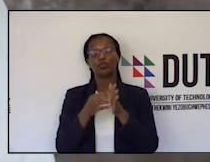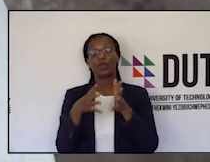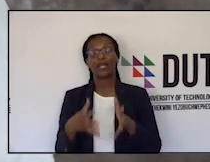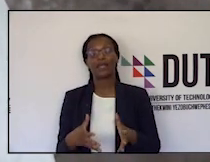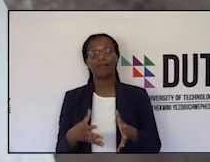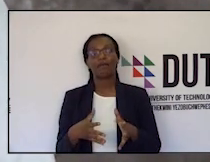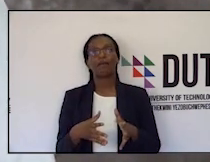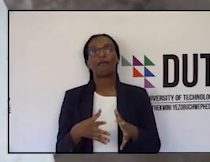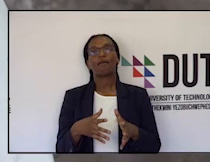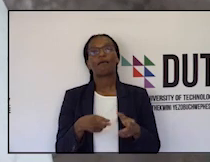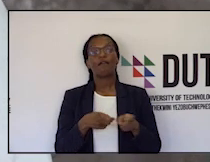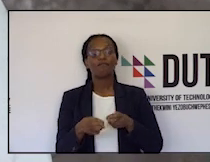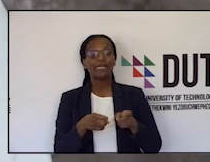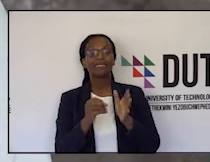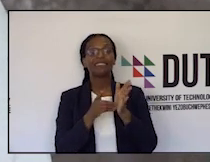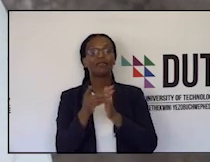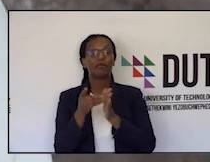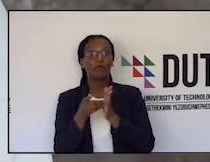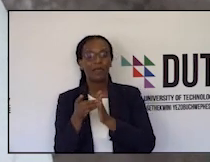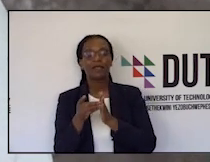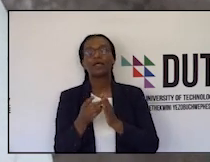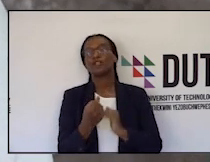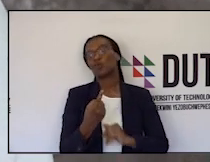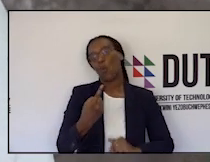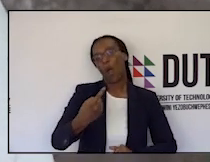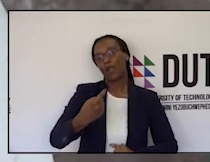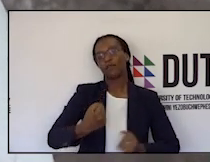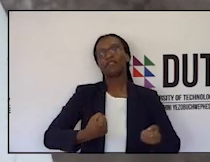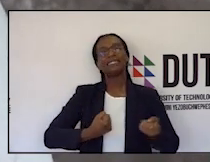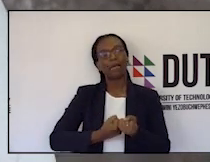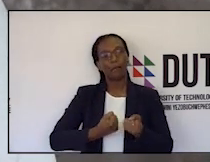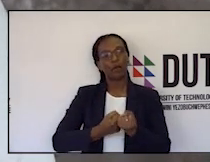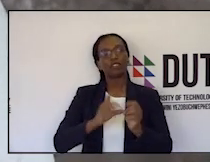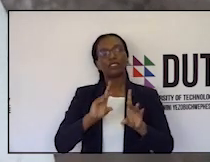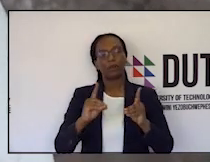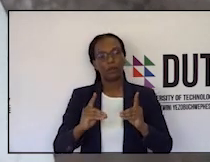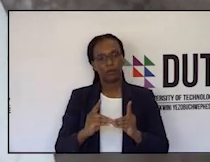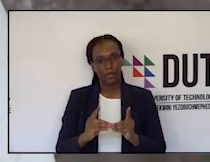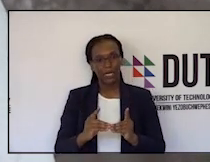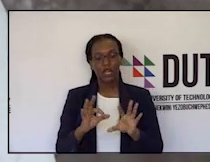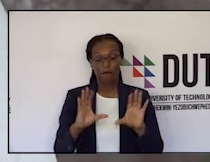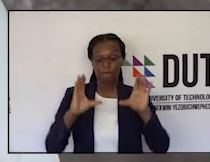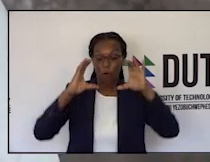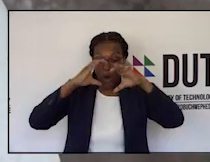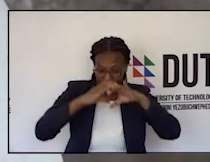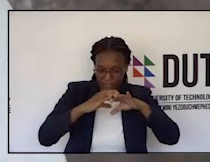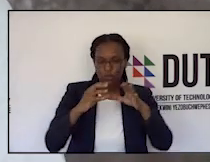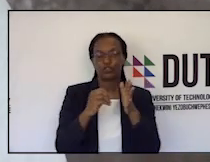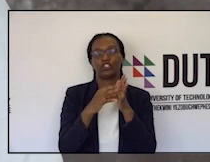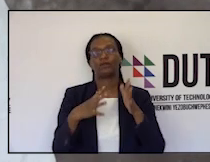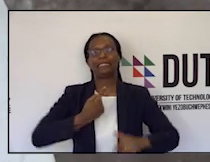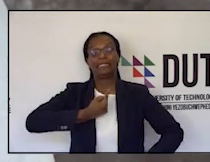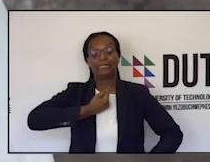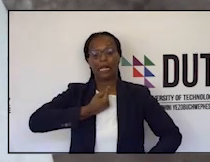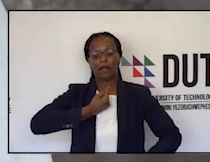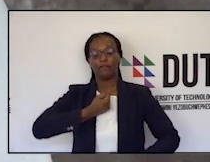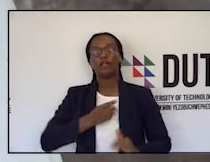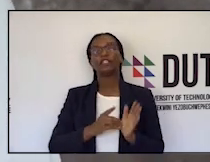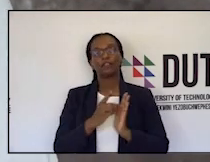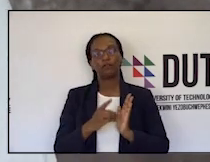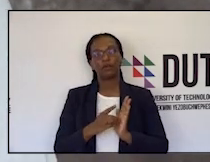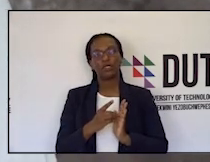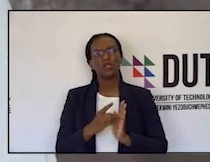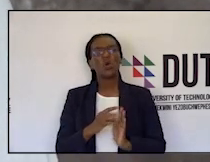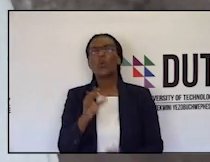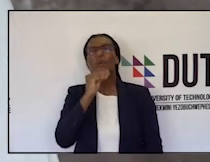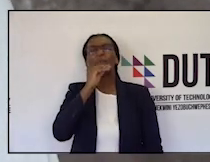Student Governance and Development Department is one of the support departments dealing with students' self-development.